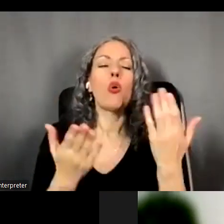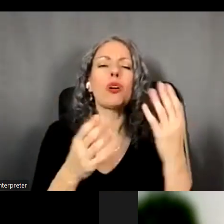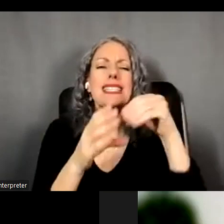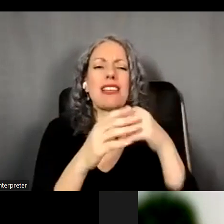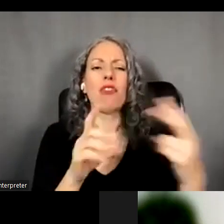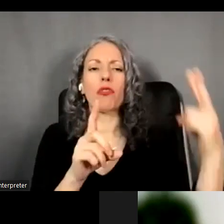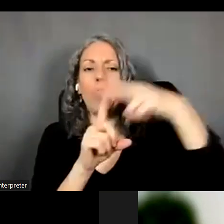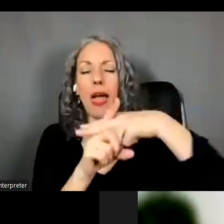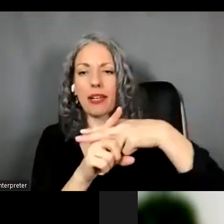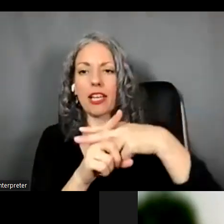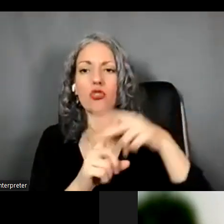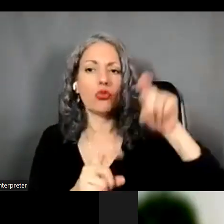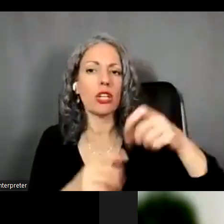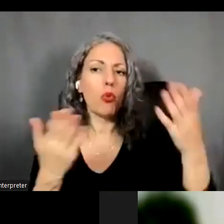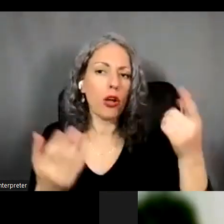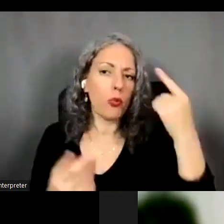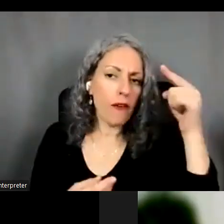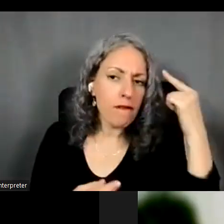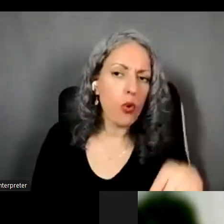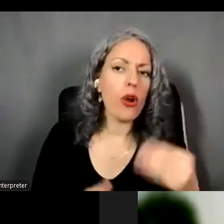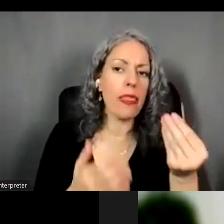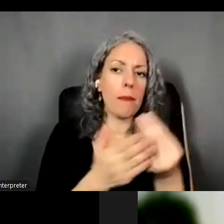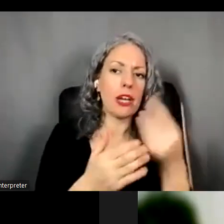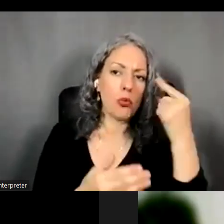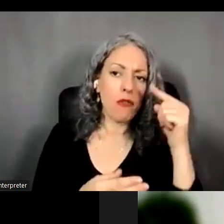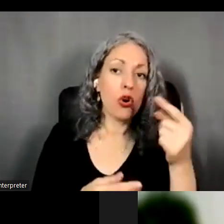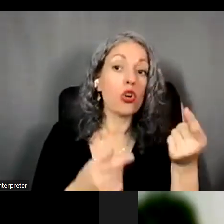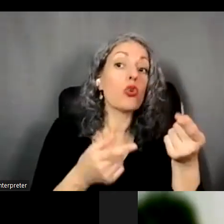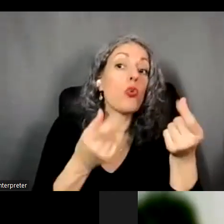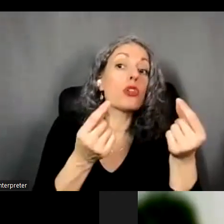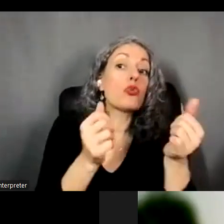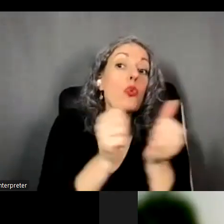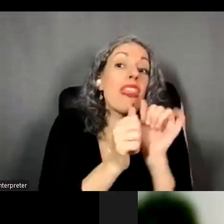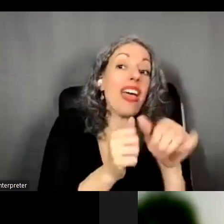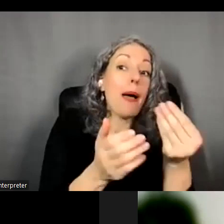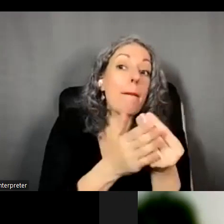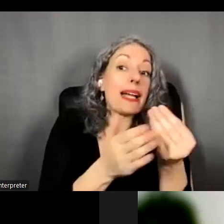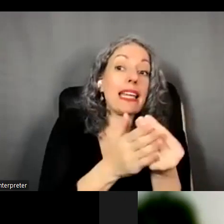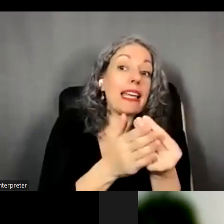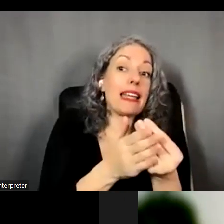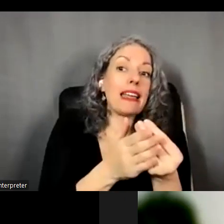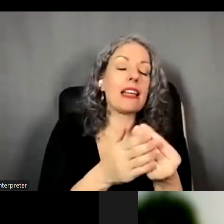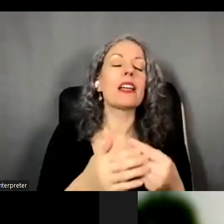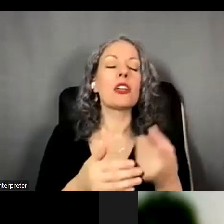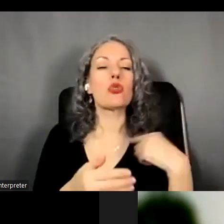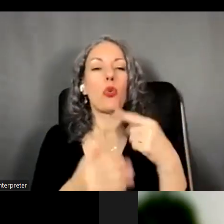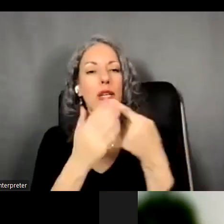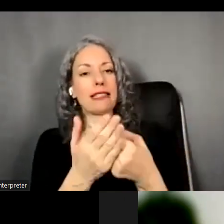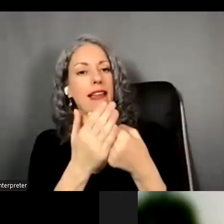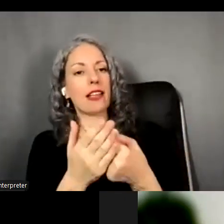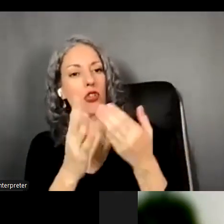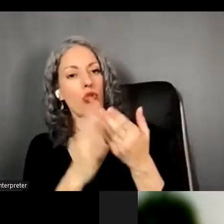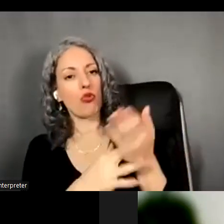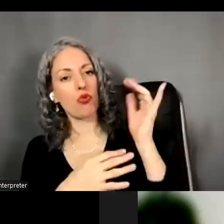what do you need the funding for? What are you going to do with it? What are the milestones? And so we talked through